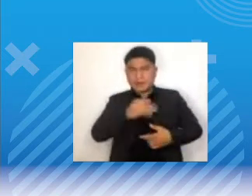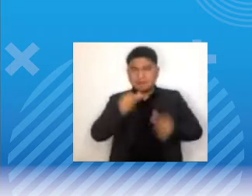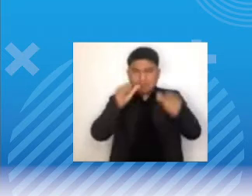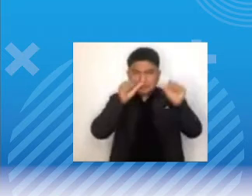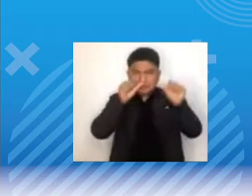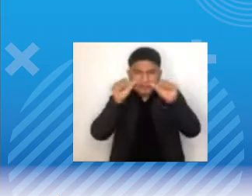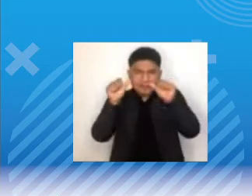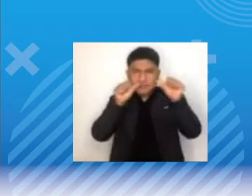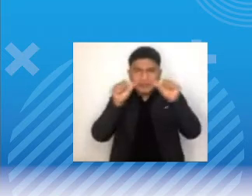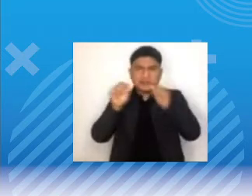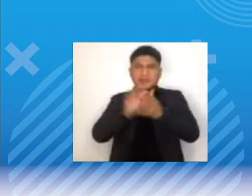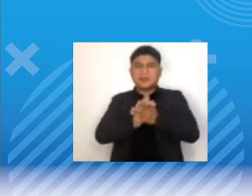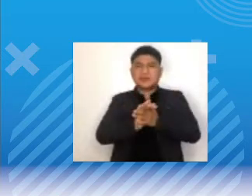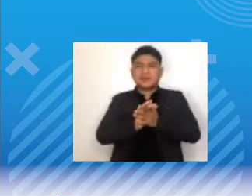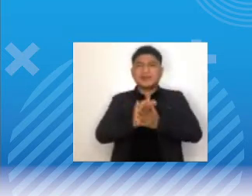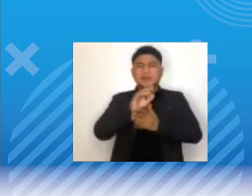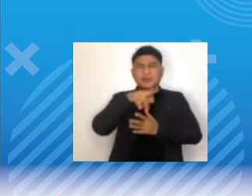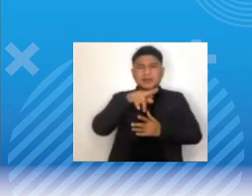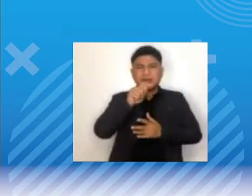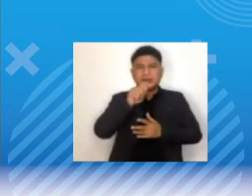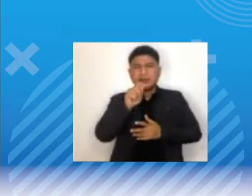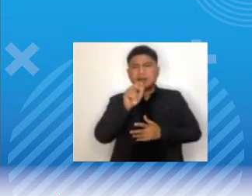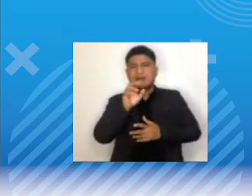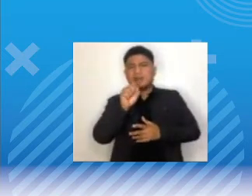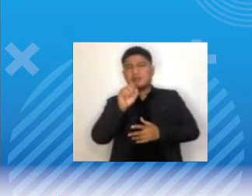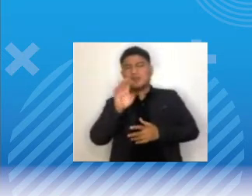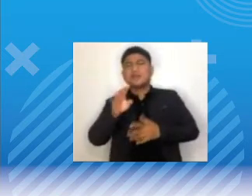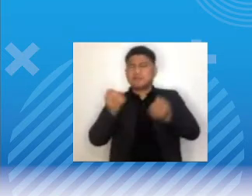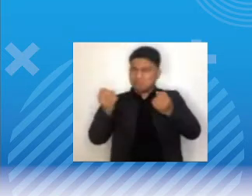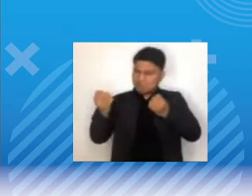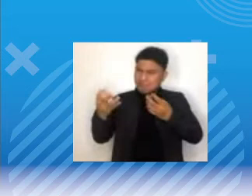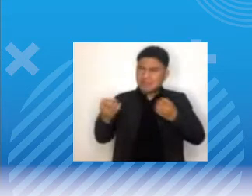addiction, PTSD, and many other